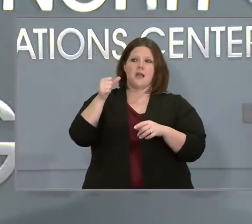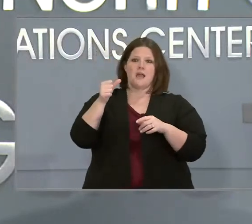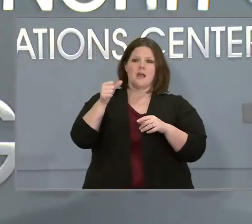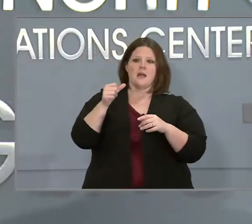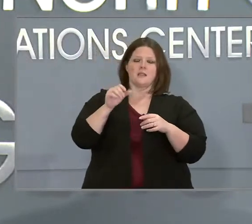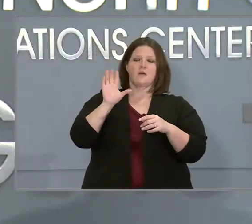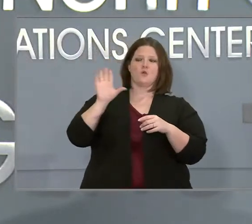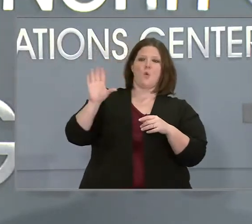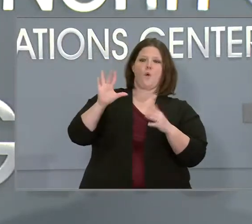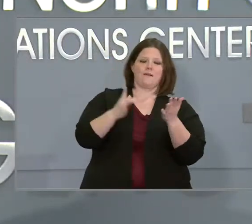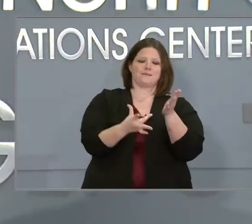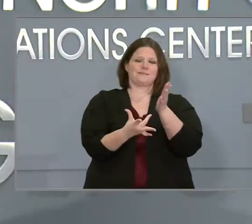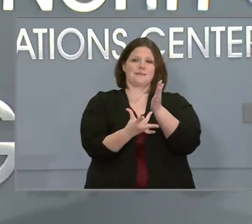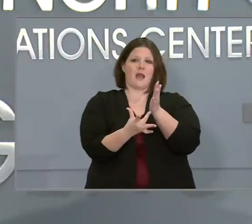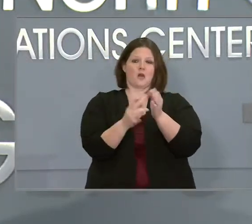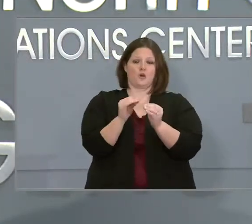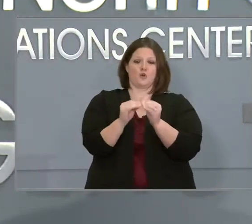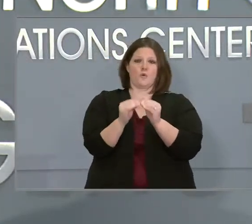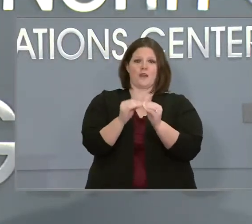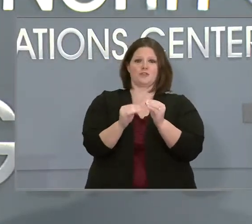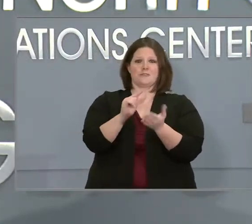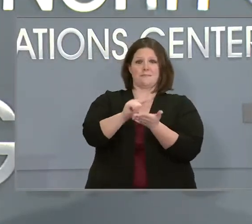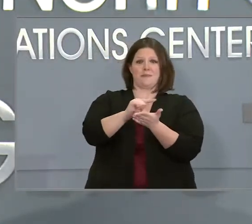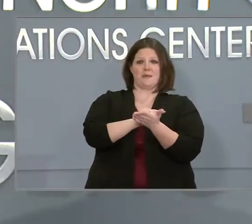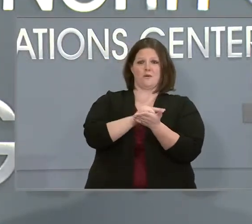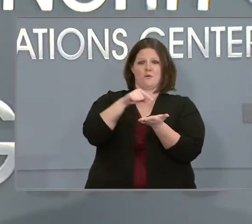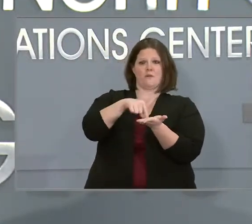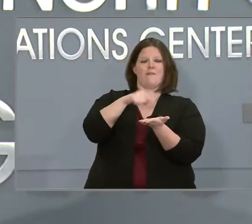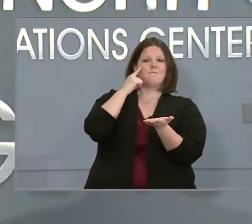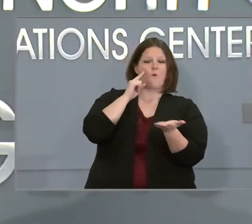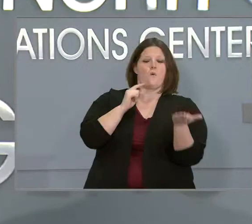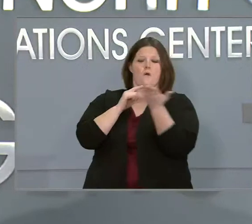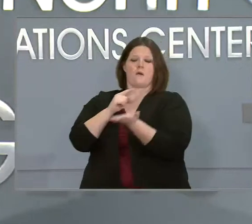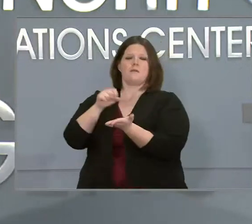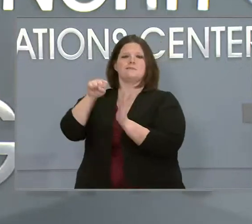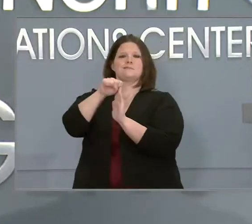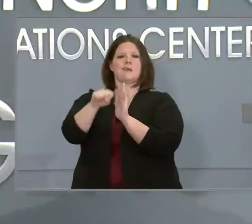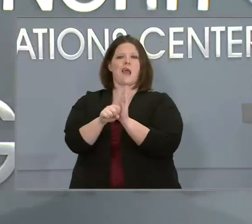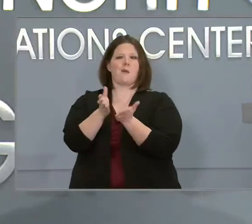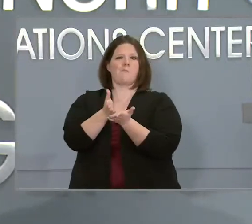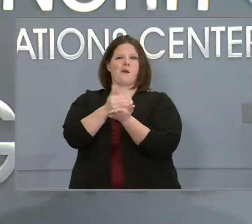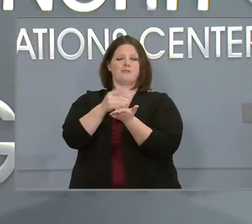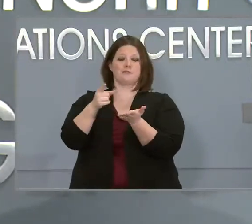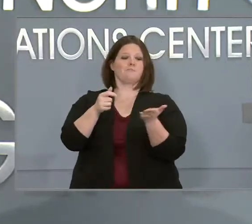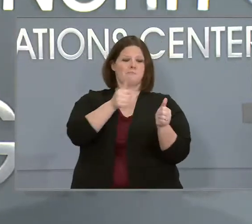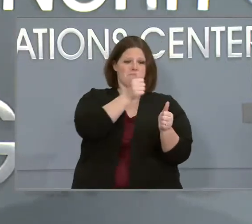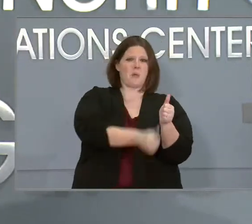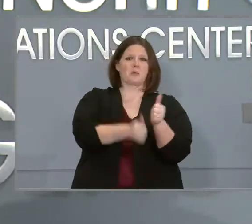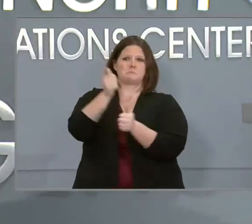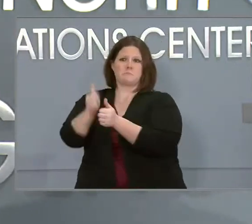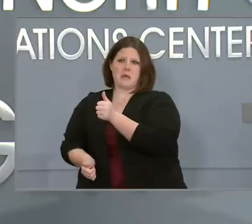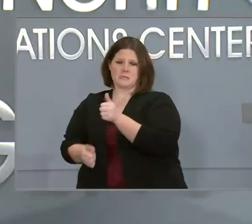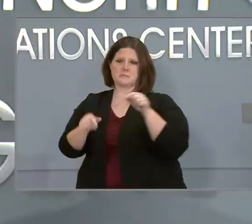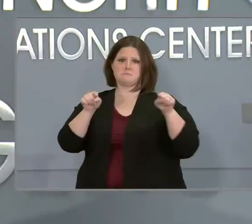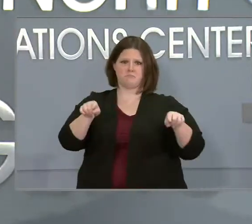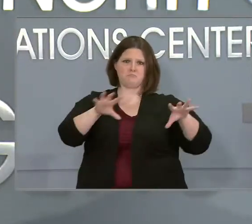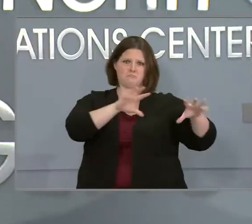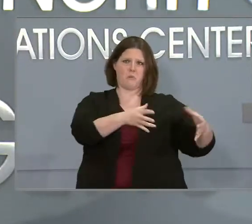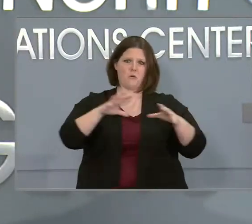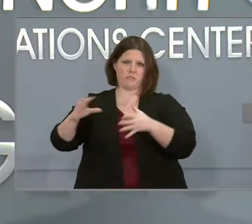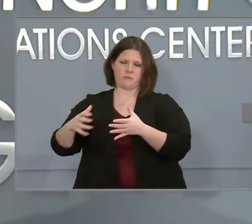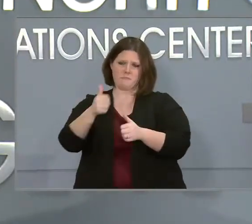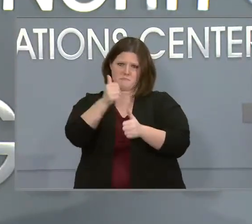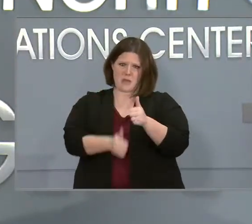corrections bill to the state budget was introduced and passed through with bipartisan support, of which it has a